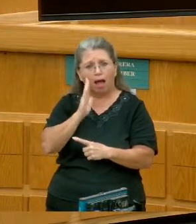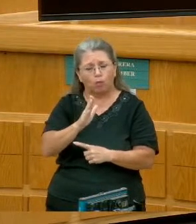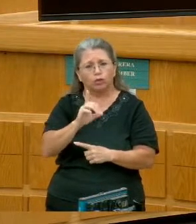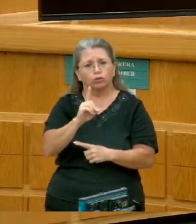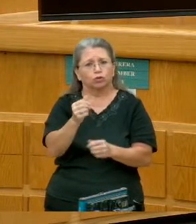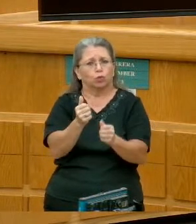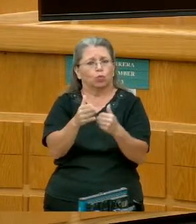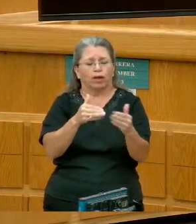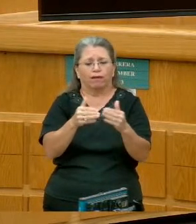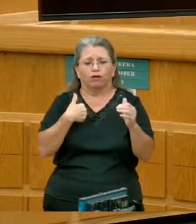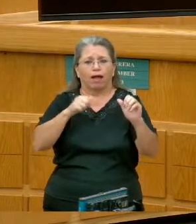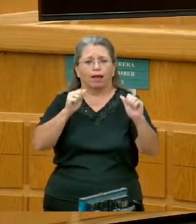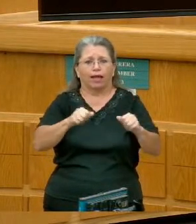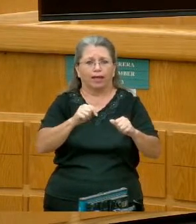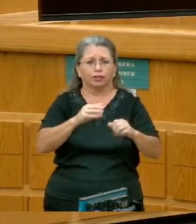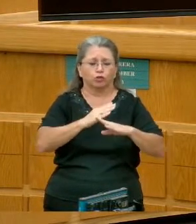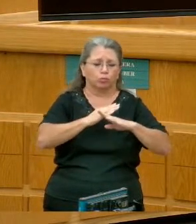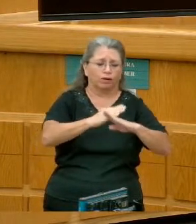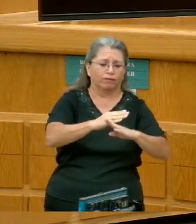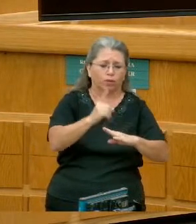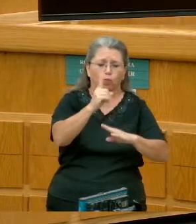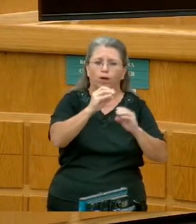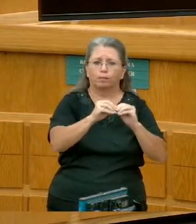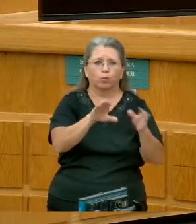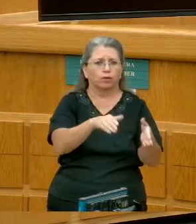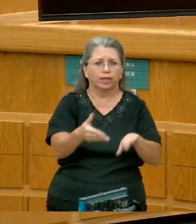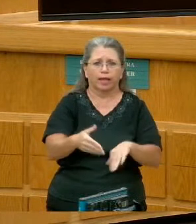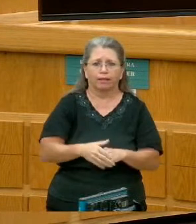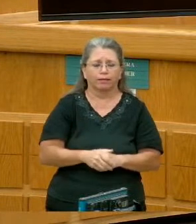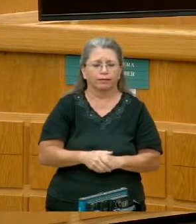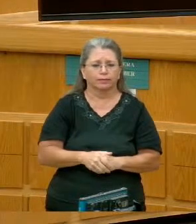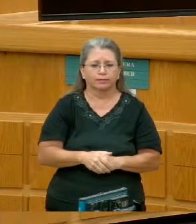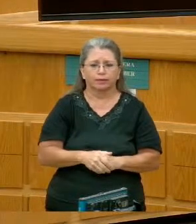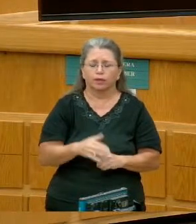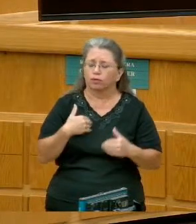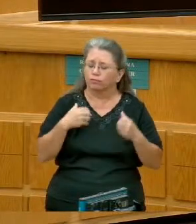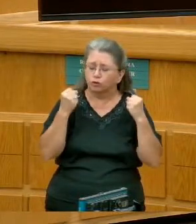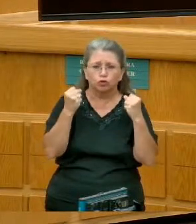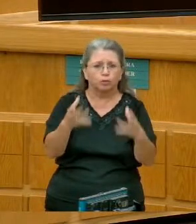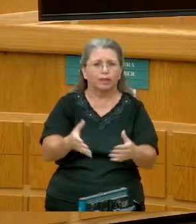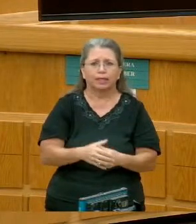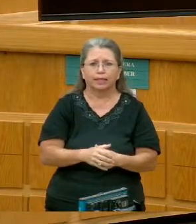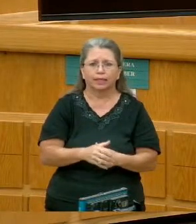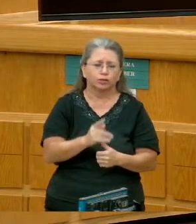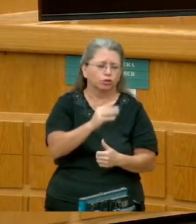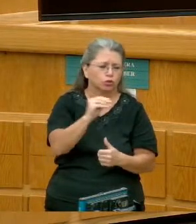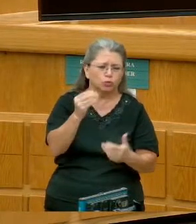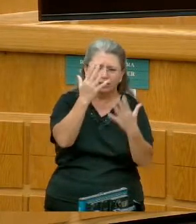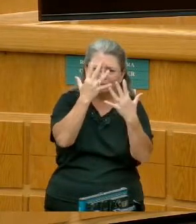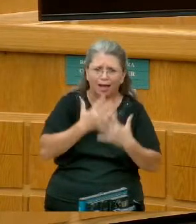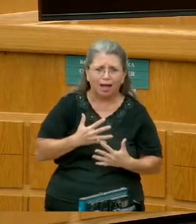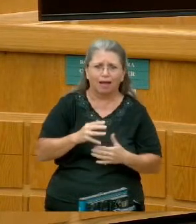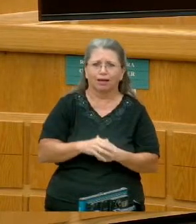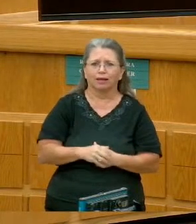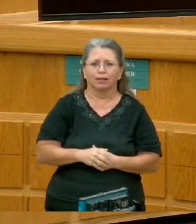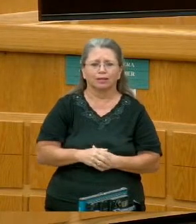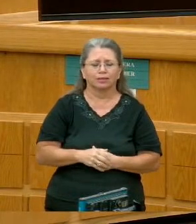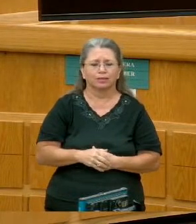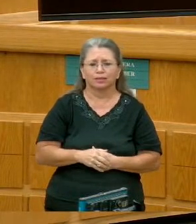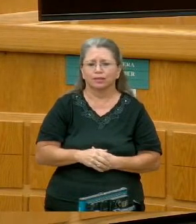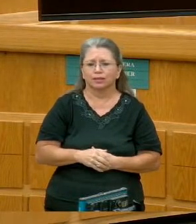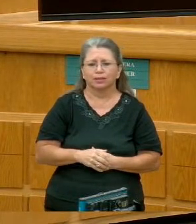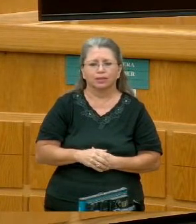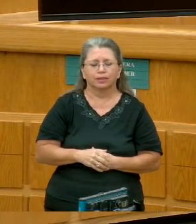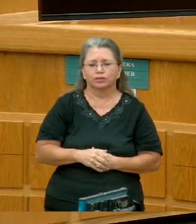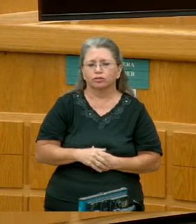death. Because it's too many. It's too sad. It's